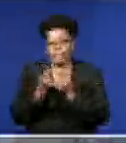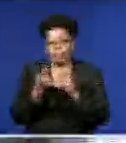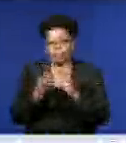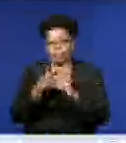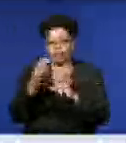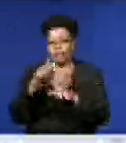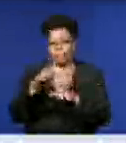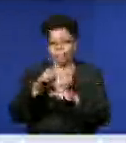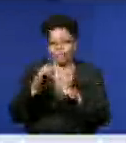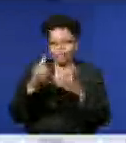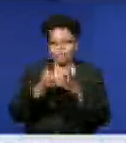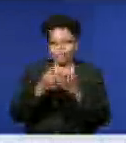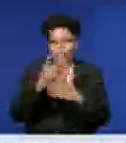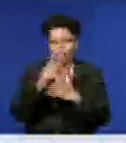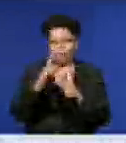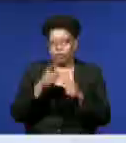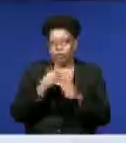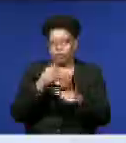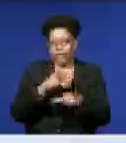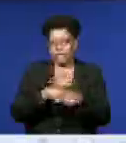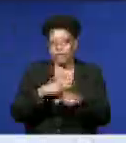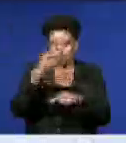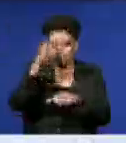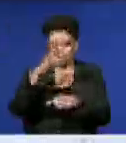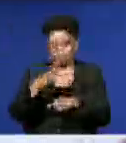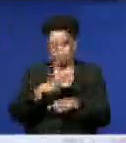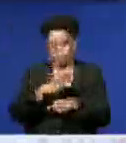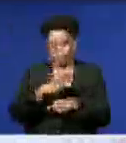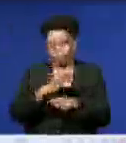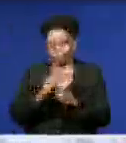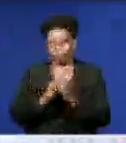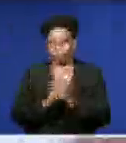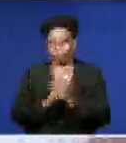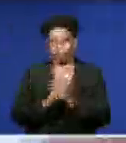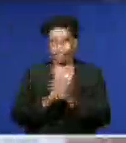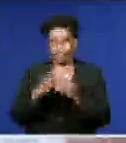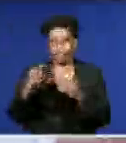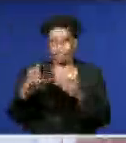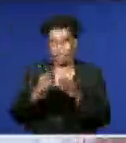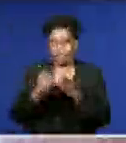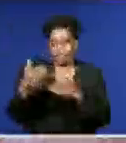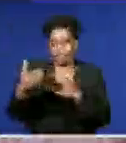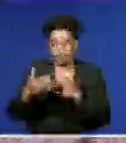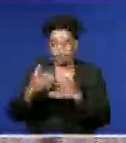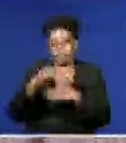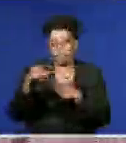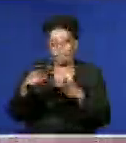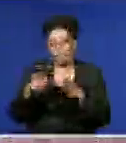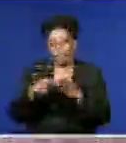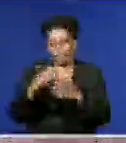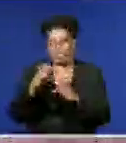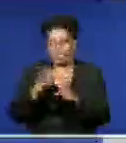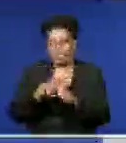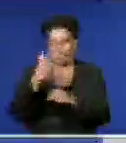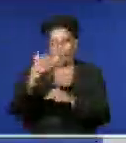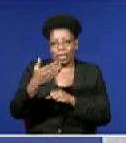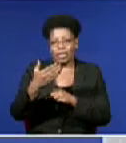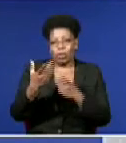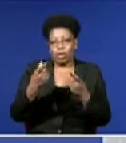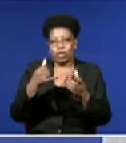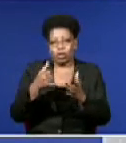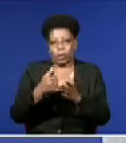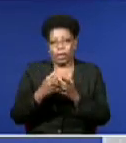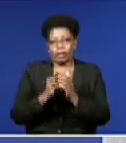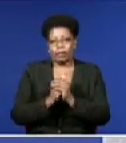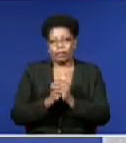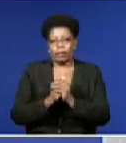champs. You know, it would be the first time ever for the men's side, and something we were so close to this year, and I just think we could do it next year for real.